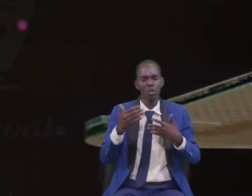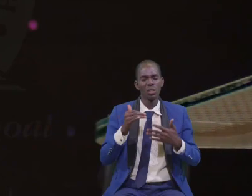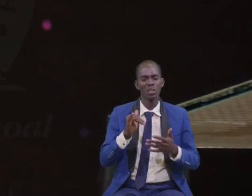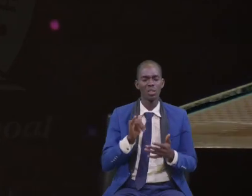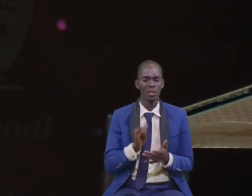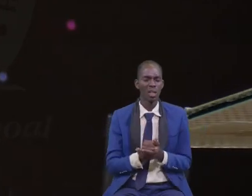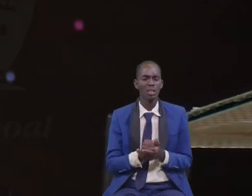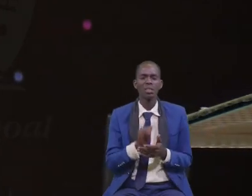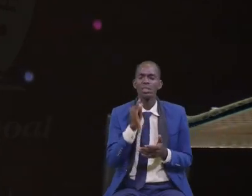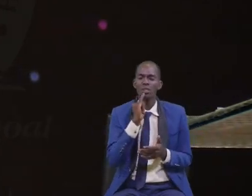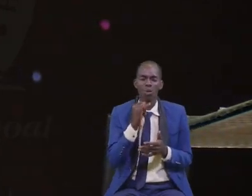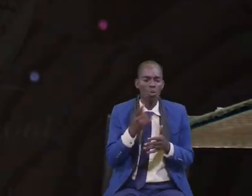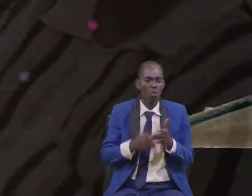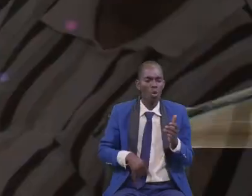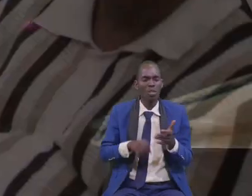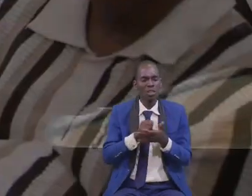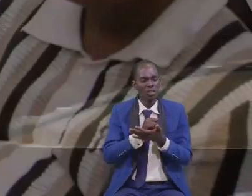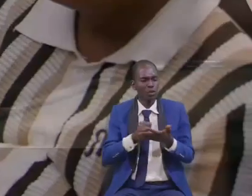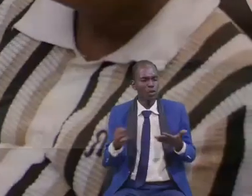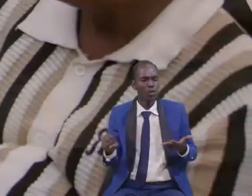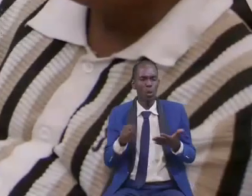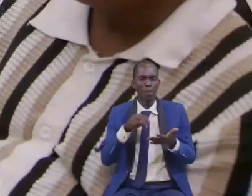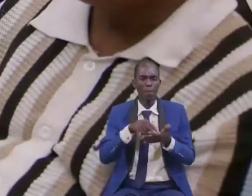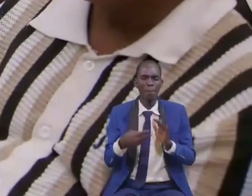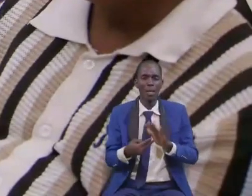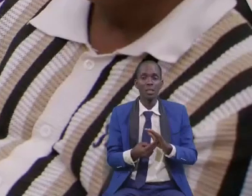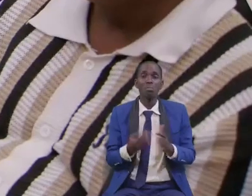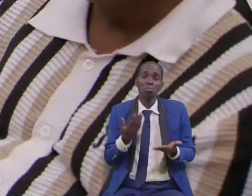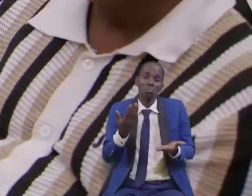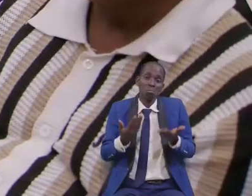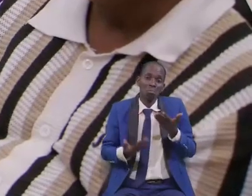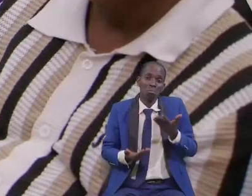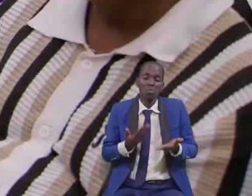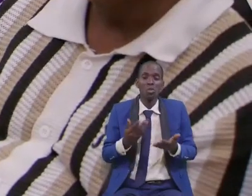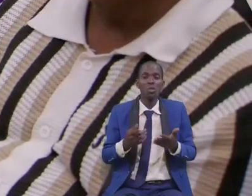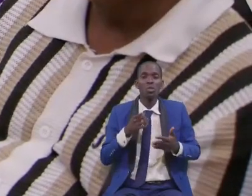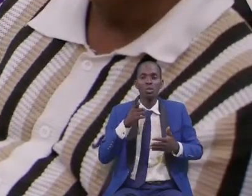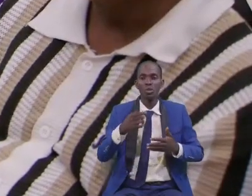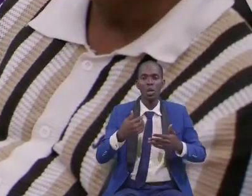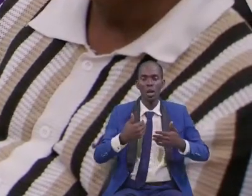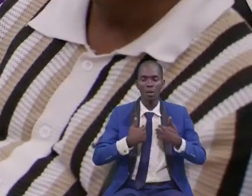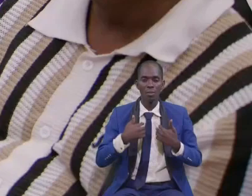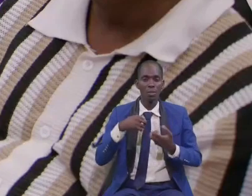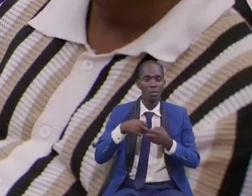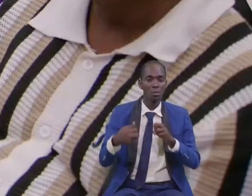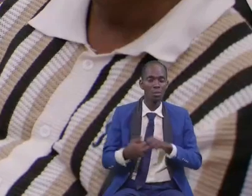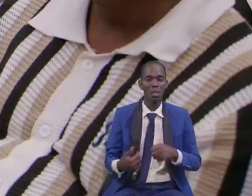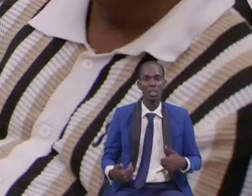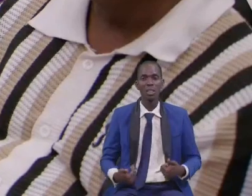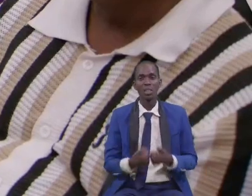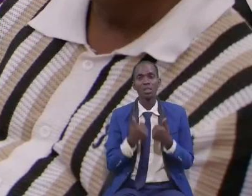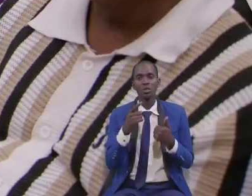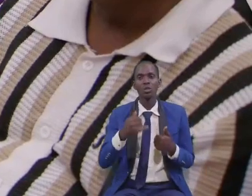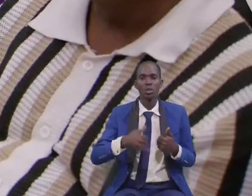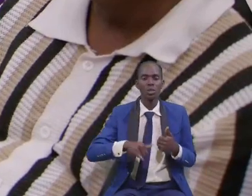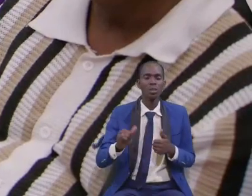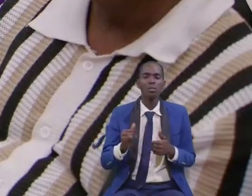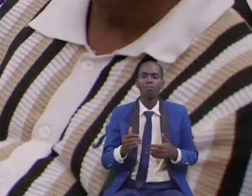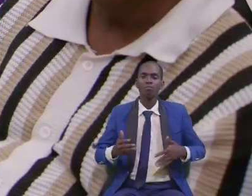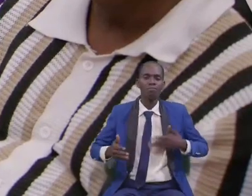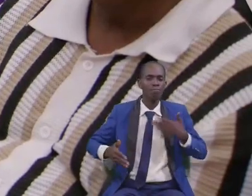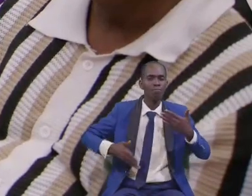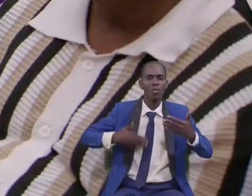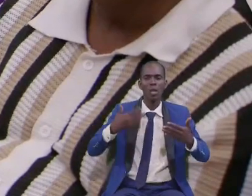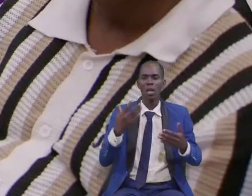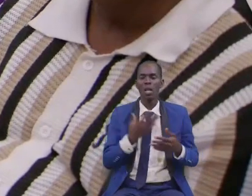though you have those challenges, yet you rejoice with joy unspeakable and full of glory.